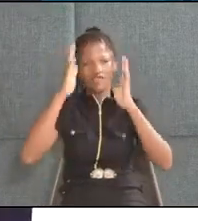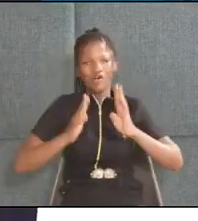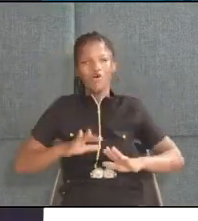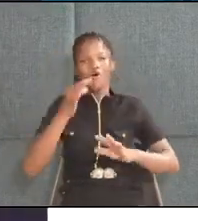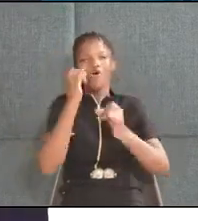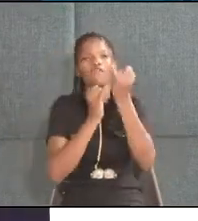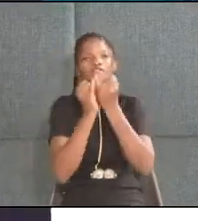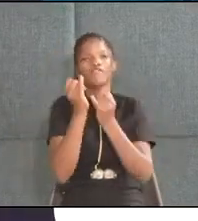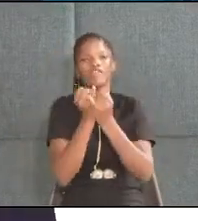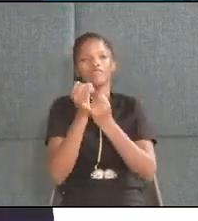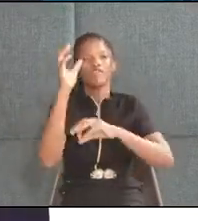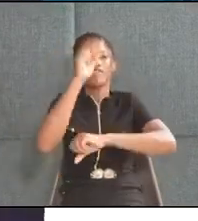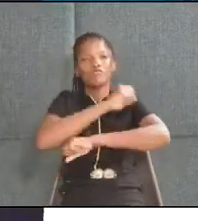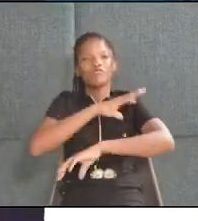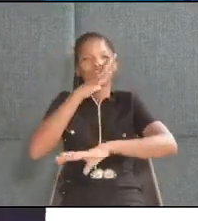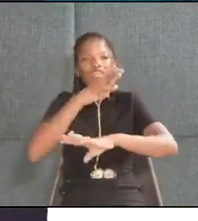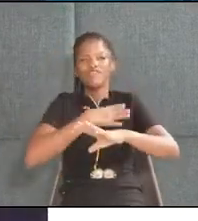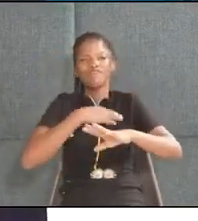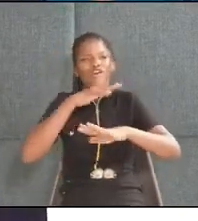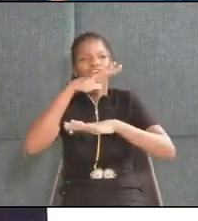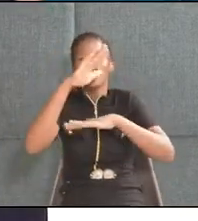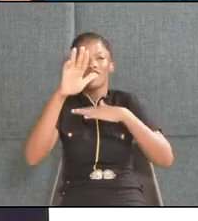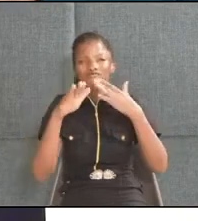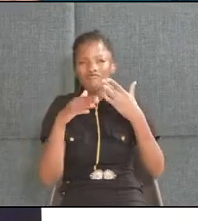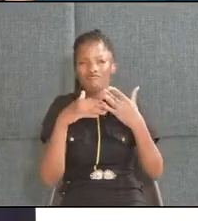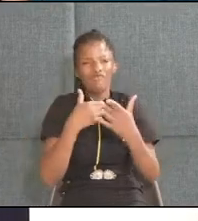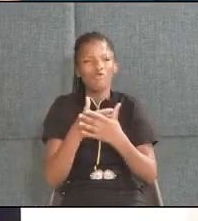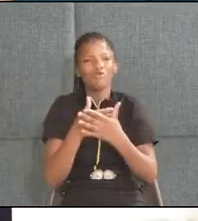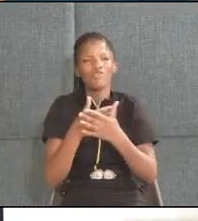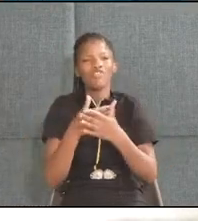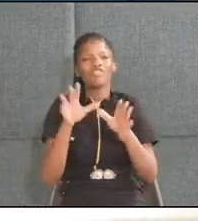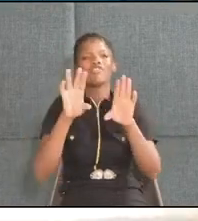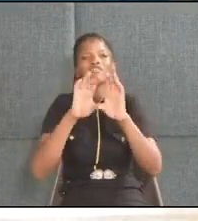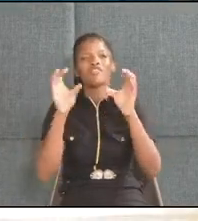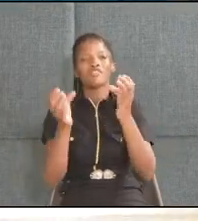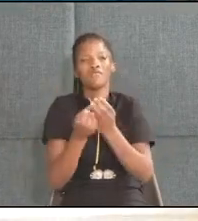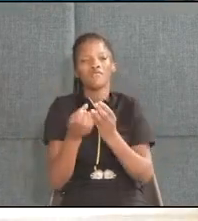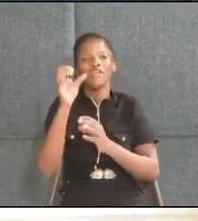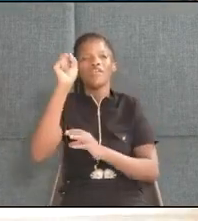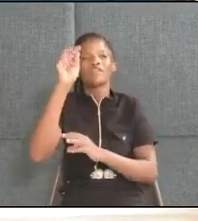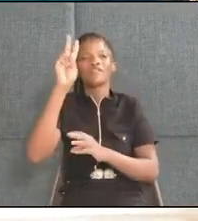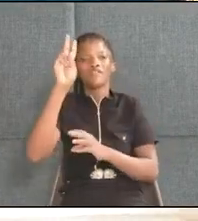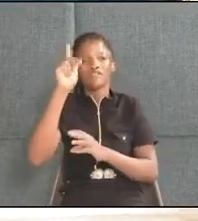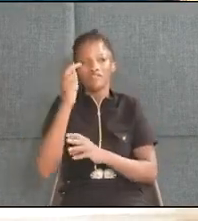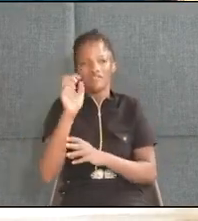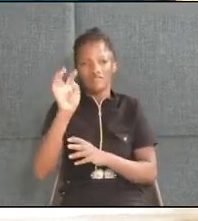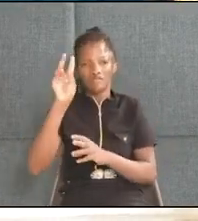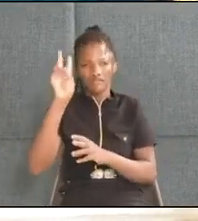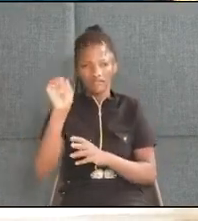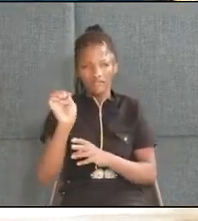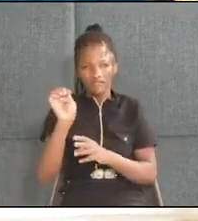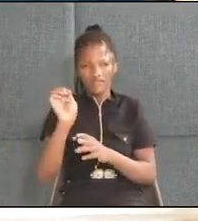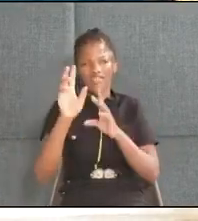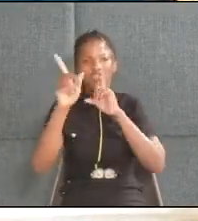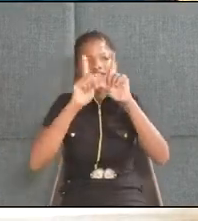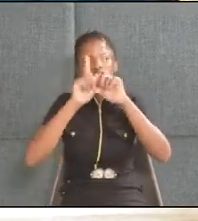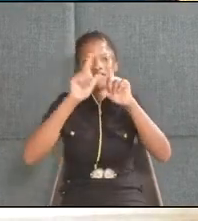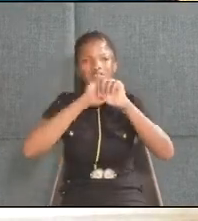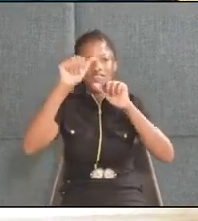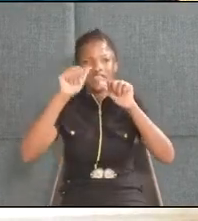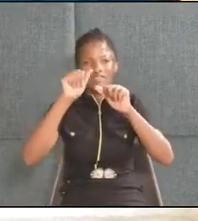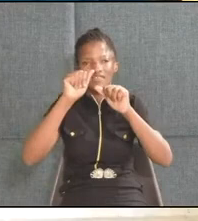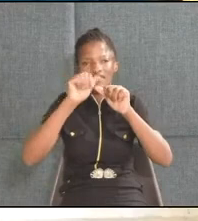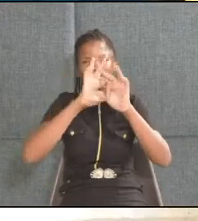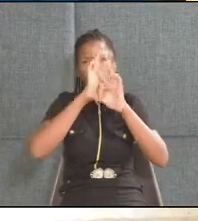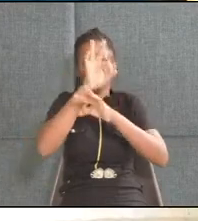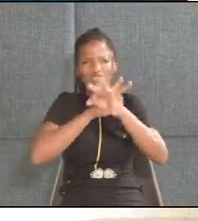school, adventurers, glorious chorale, and master guide. The more Stephen preached, the more they insulted him. Instead of listening